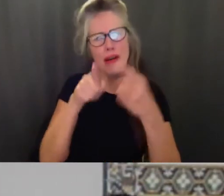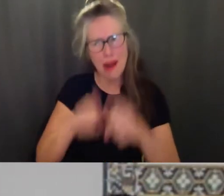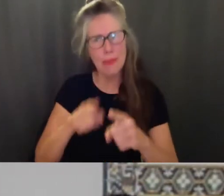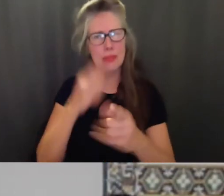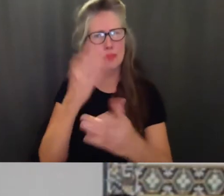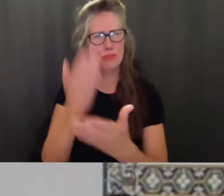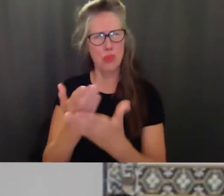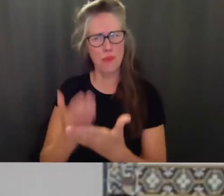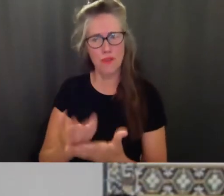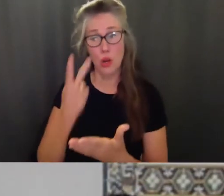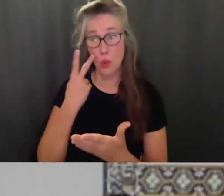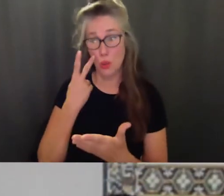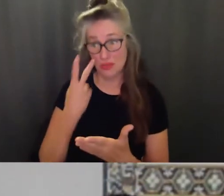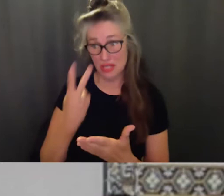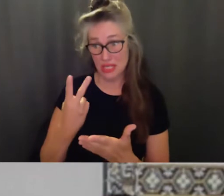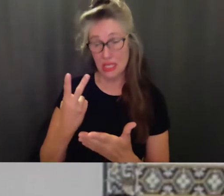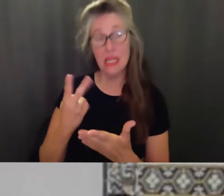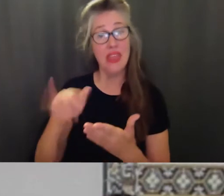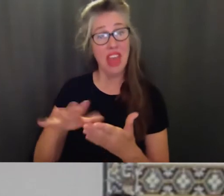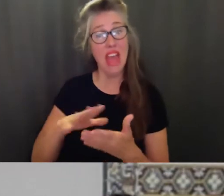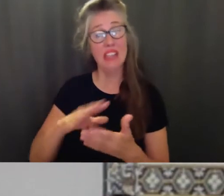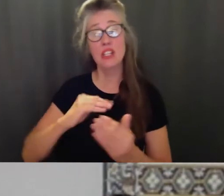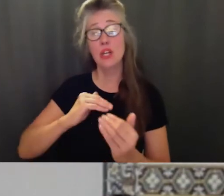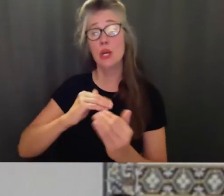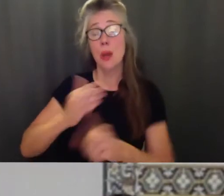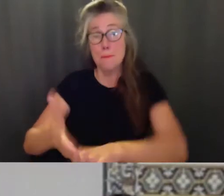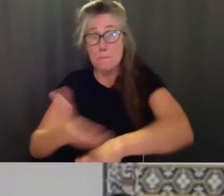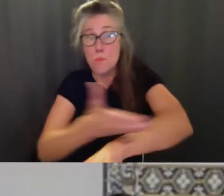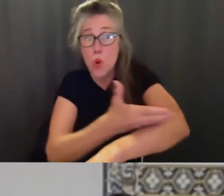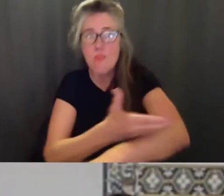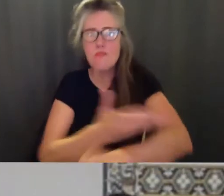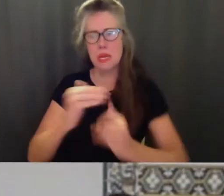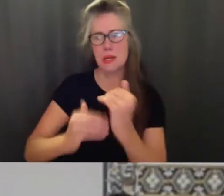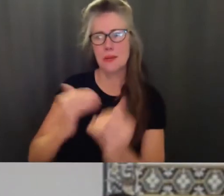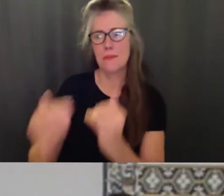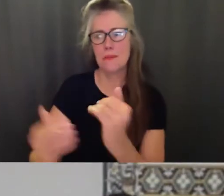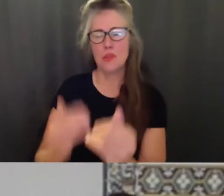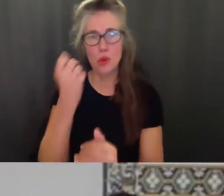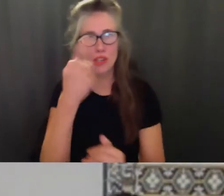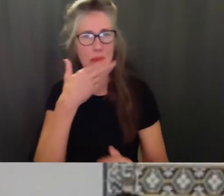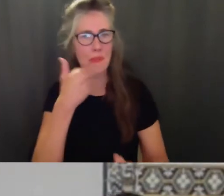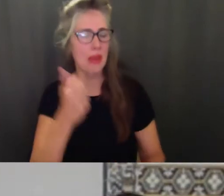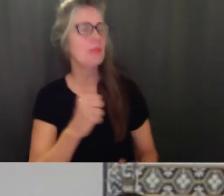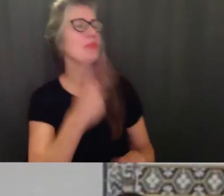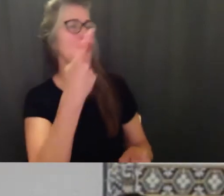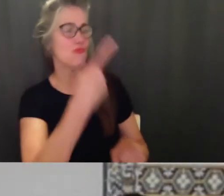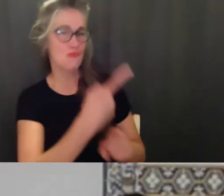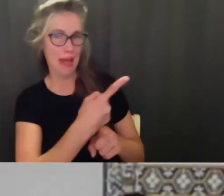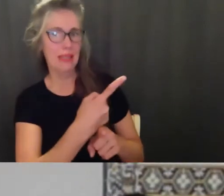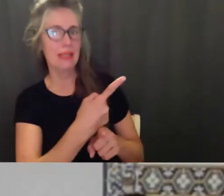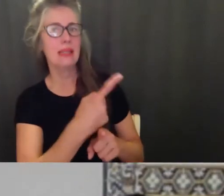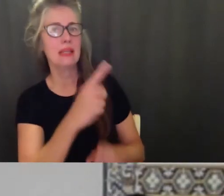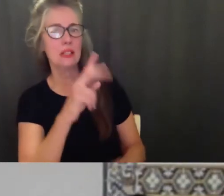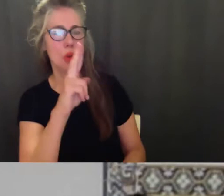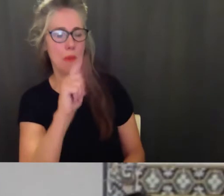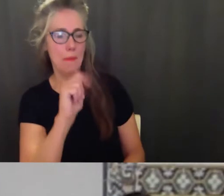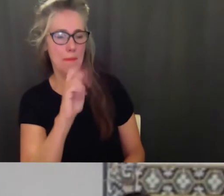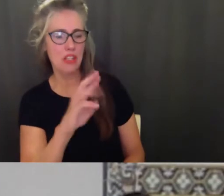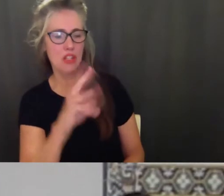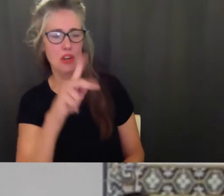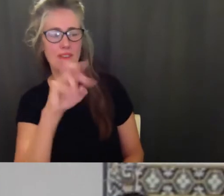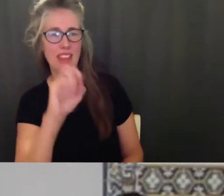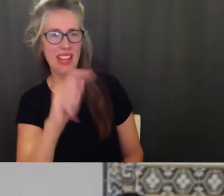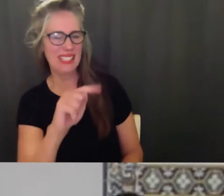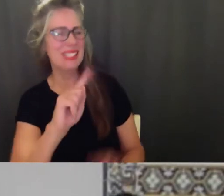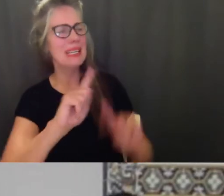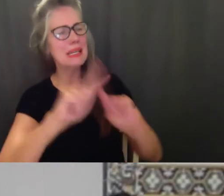that we're seeing the movement and understanding that a little bit better? Right. So in particular, there are various types